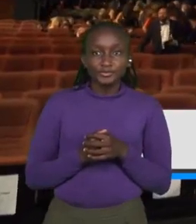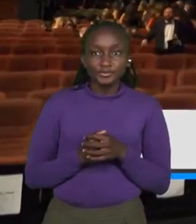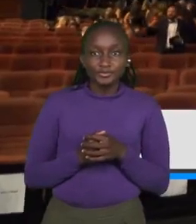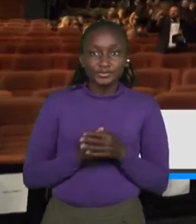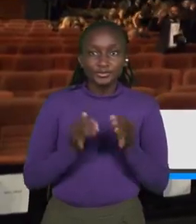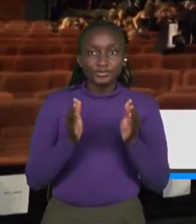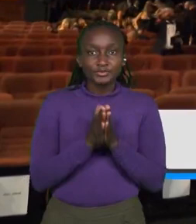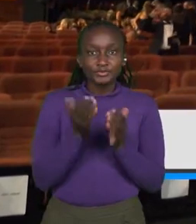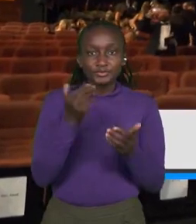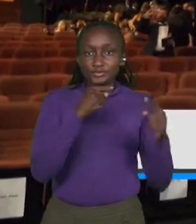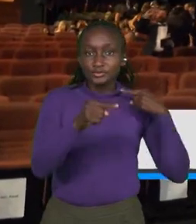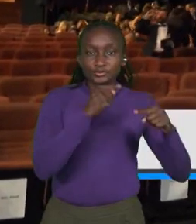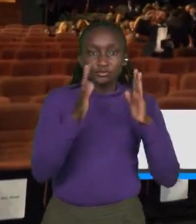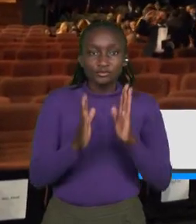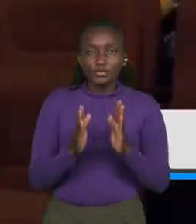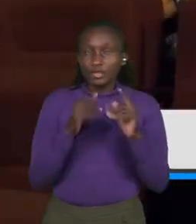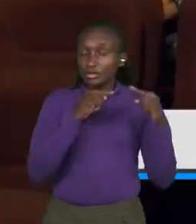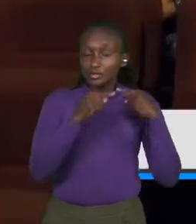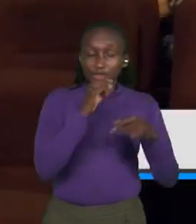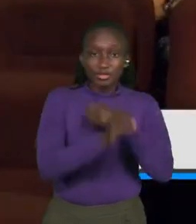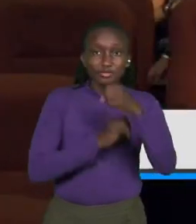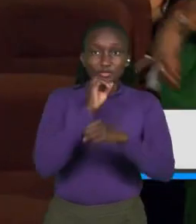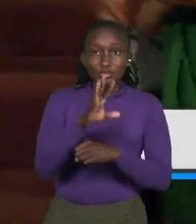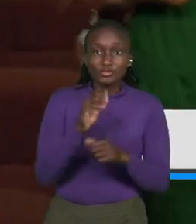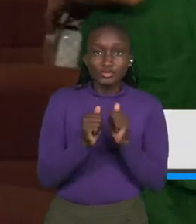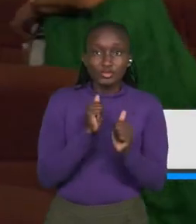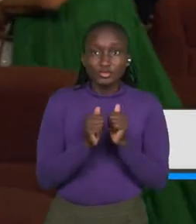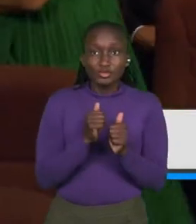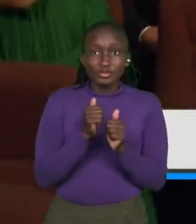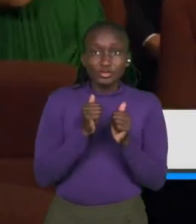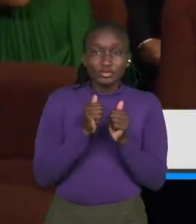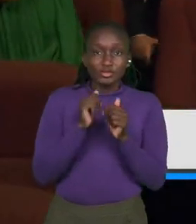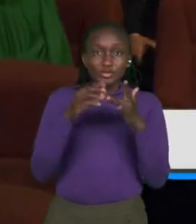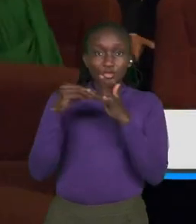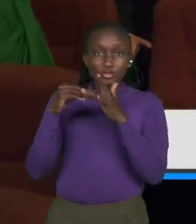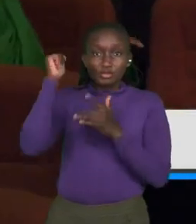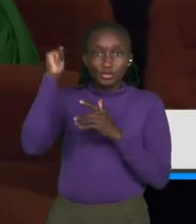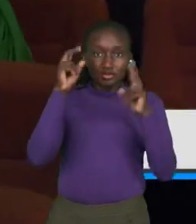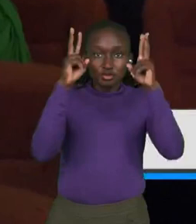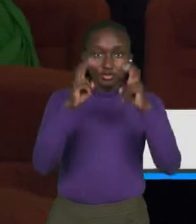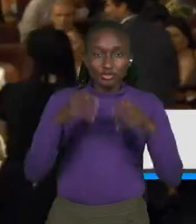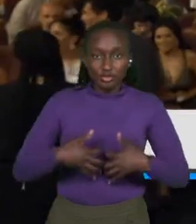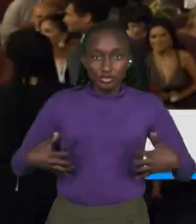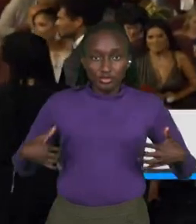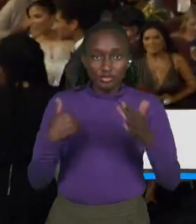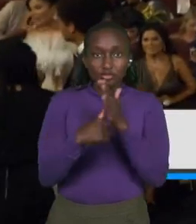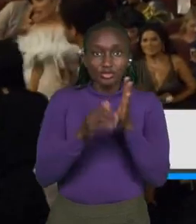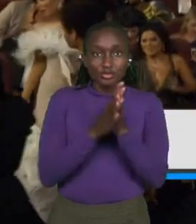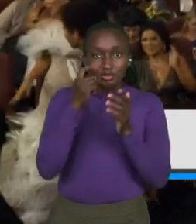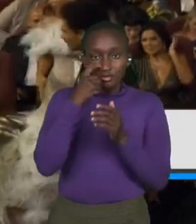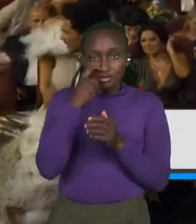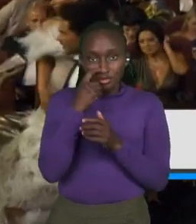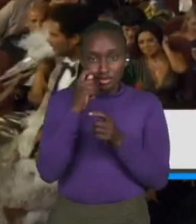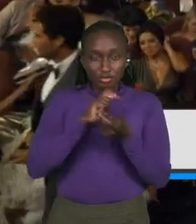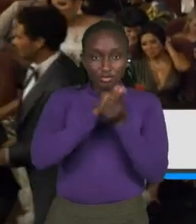Among the competing movies are entrants tackling critical social and political issues such as the refugee crisis and the Sudanese